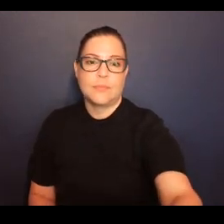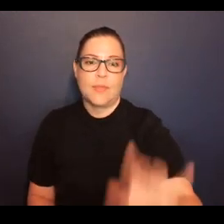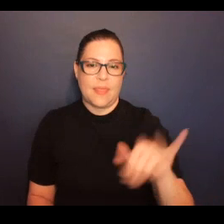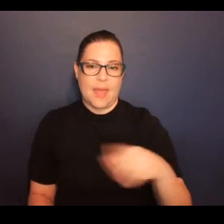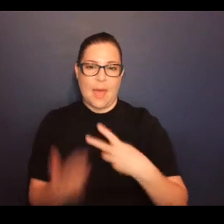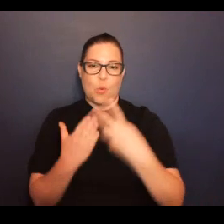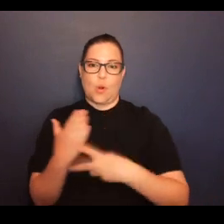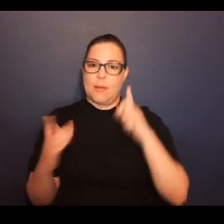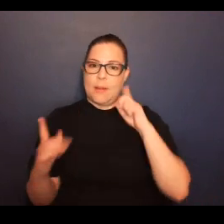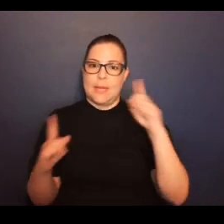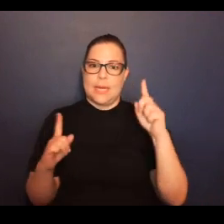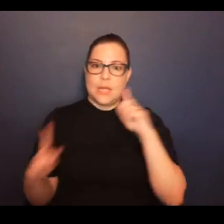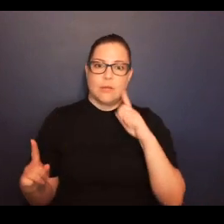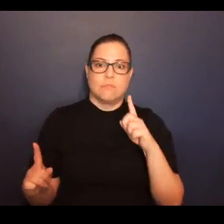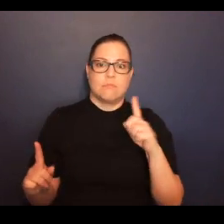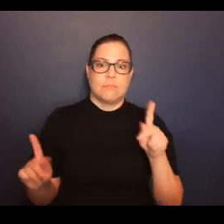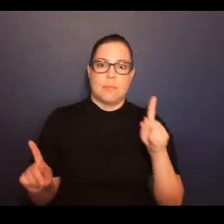kind of